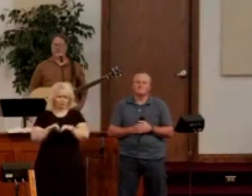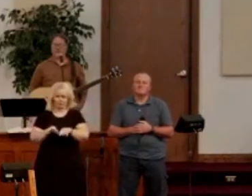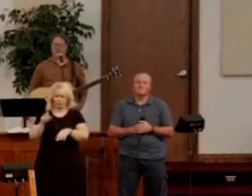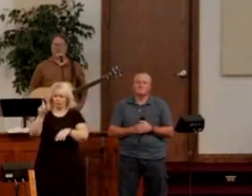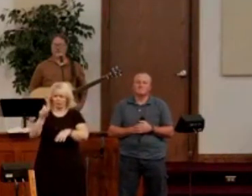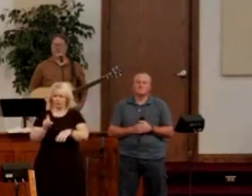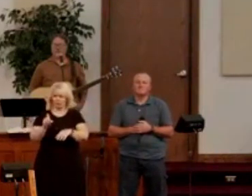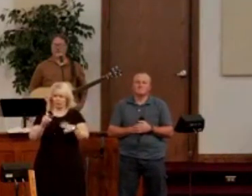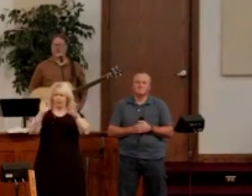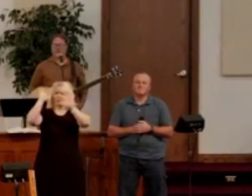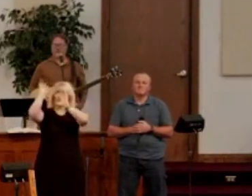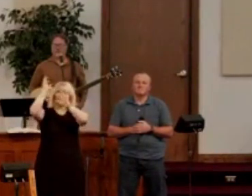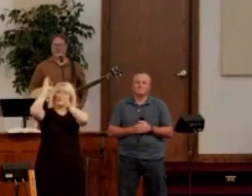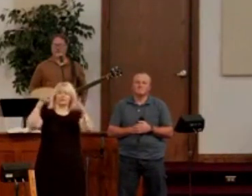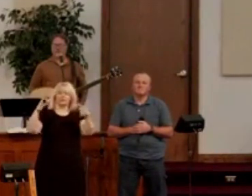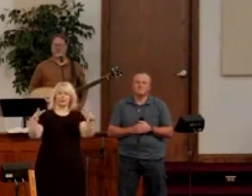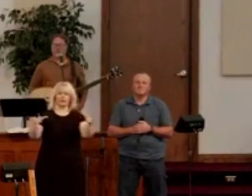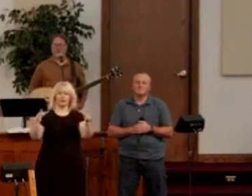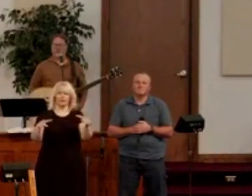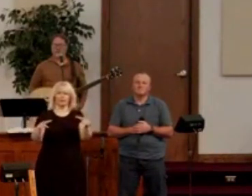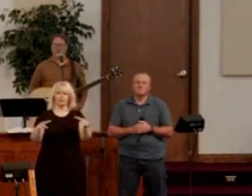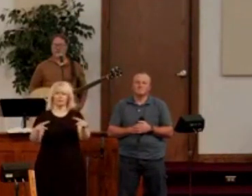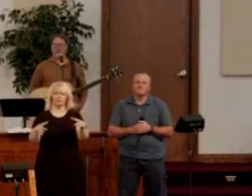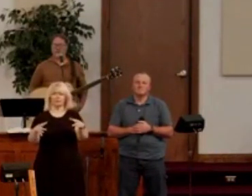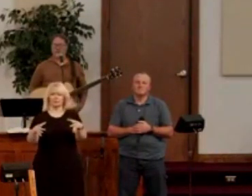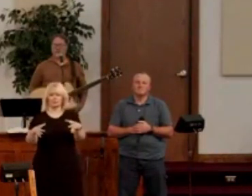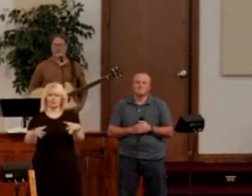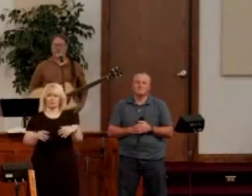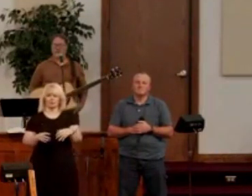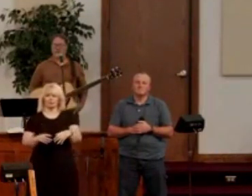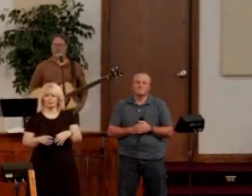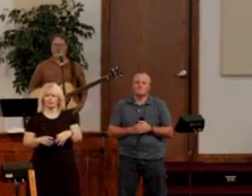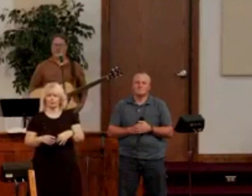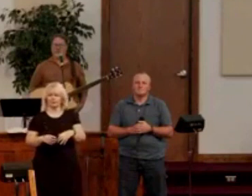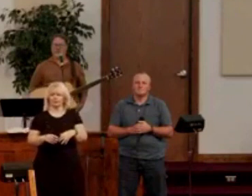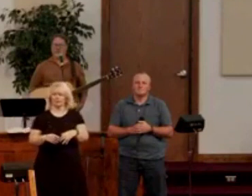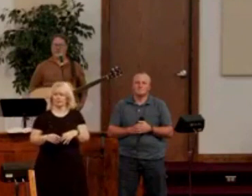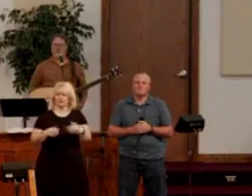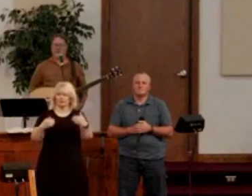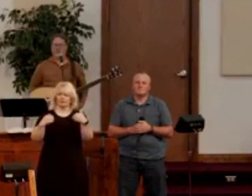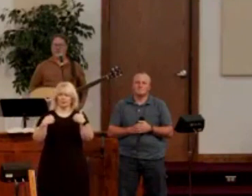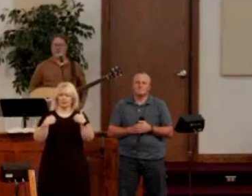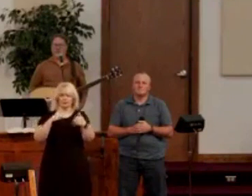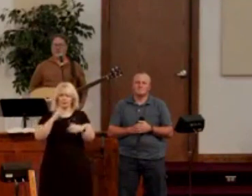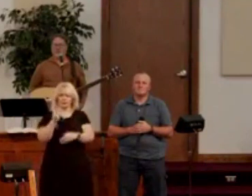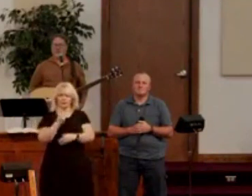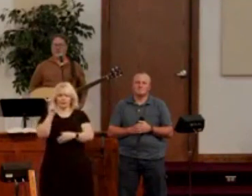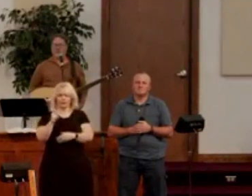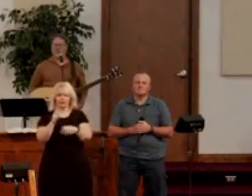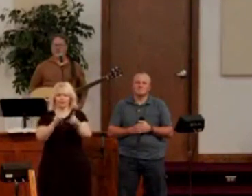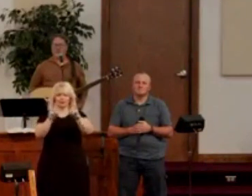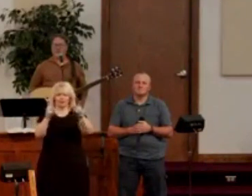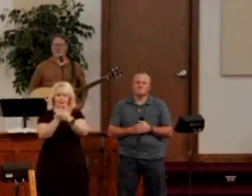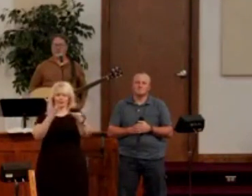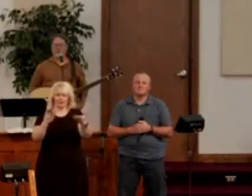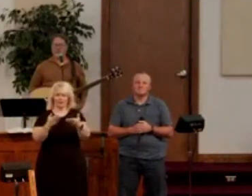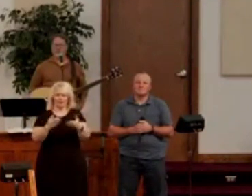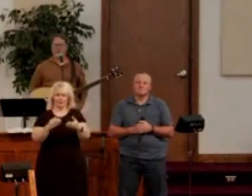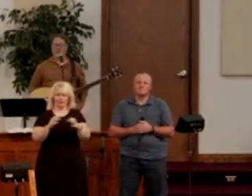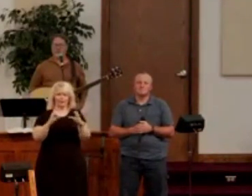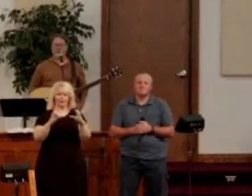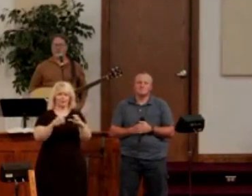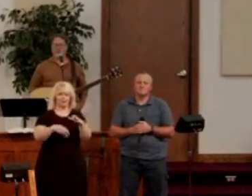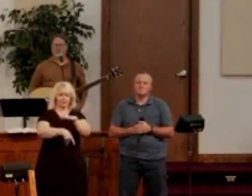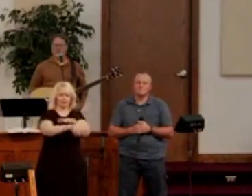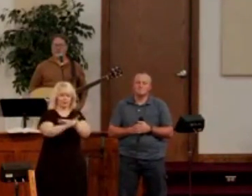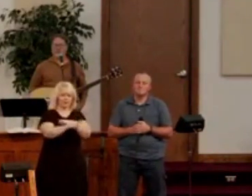hoops hanging down. We need these ceiling tiles gone. We need cages over the lights. We need batting cages that roll up into the ceiling. We need soccer goals. We need